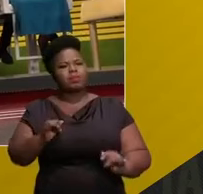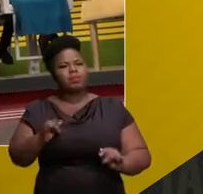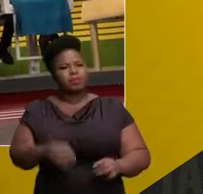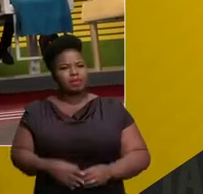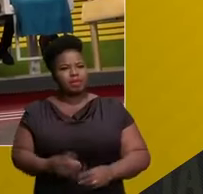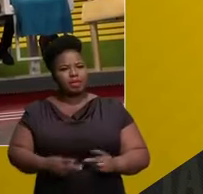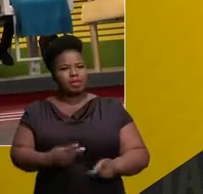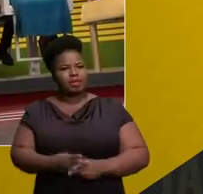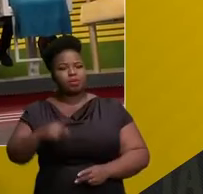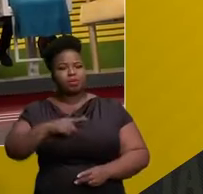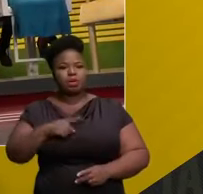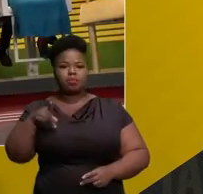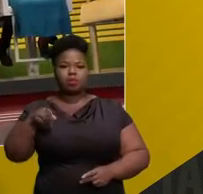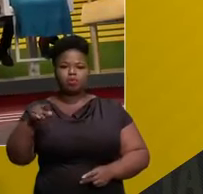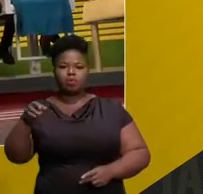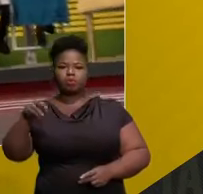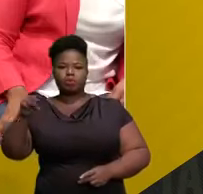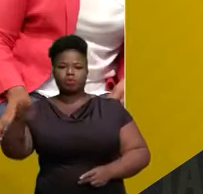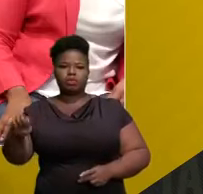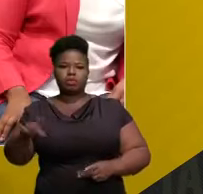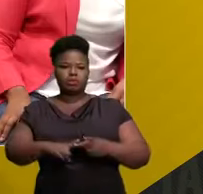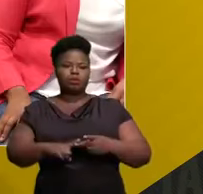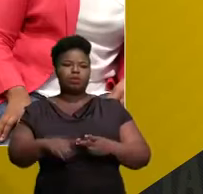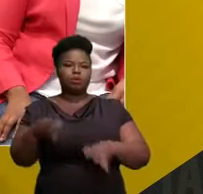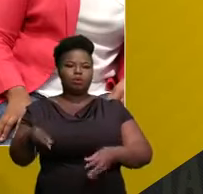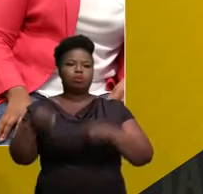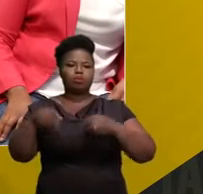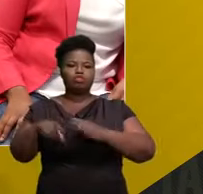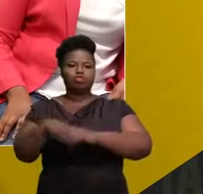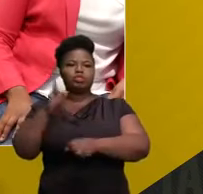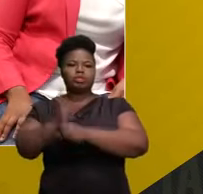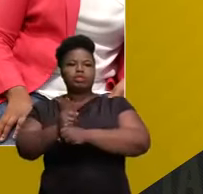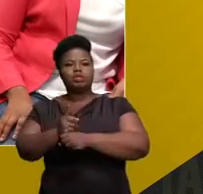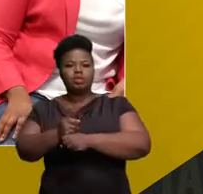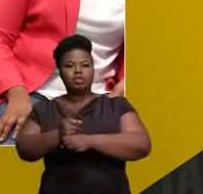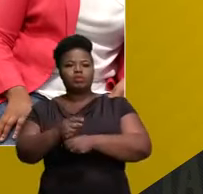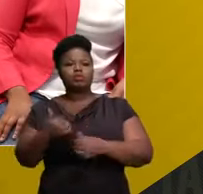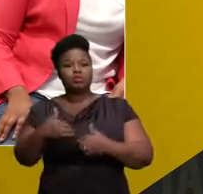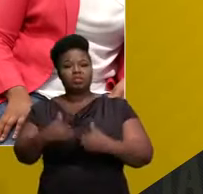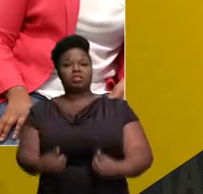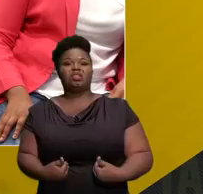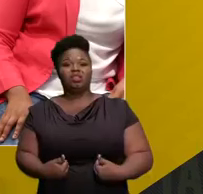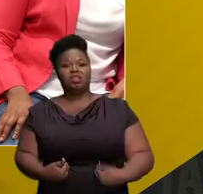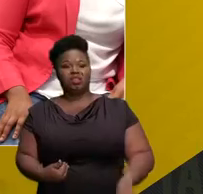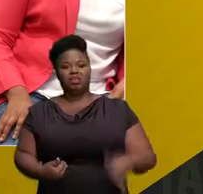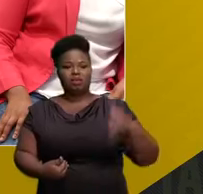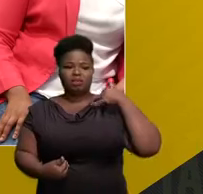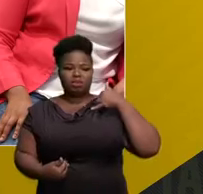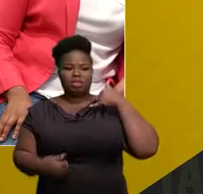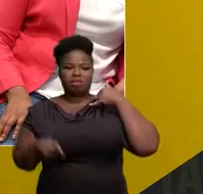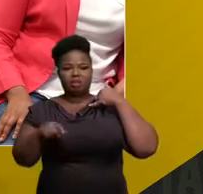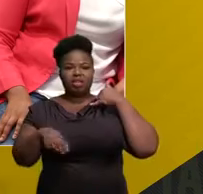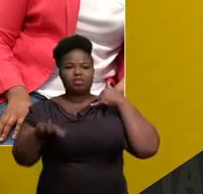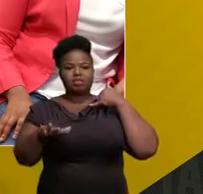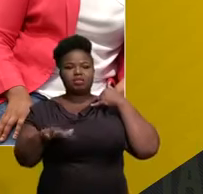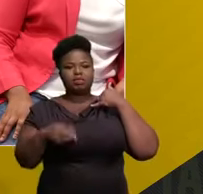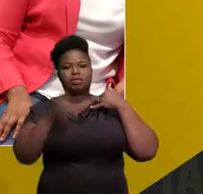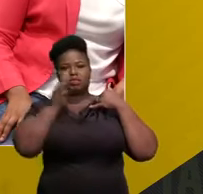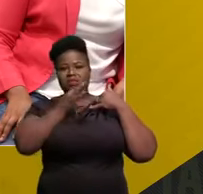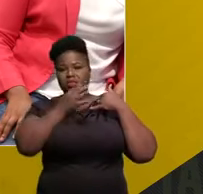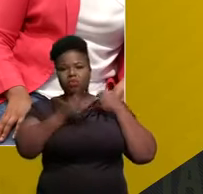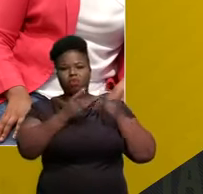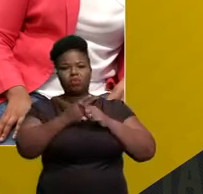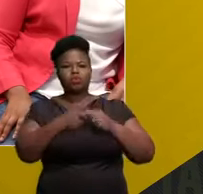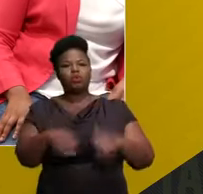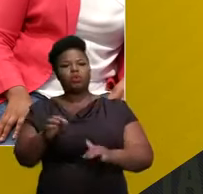ke dilo ka pimbiro se ga tlhile go khukhwe gore ke makaus on Sunday ba phone je ba tshome tsa go le ka mkhukhu mpeta mkhukhu ya